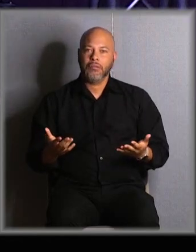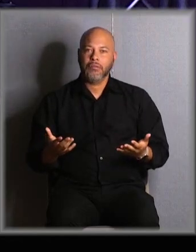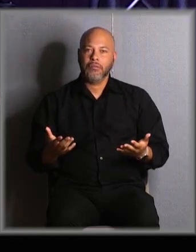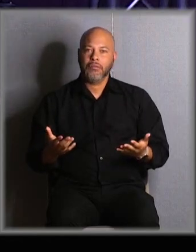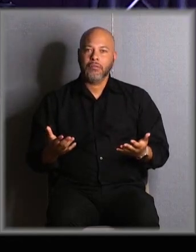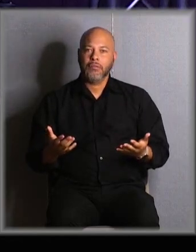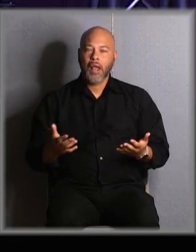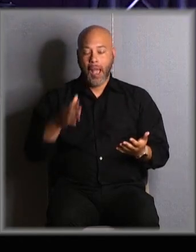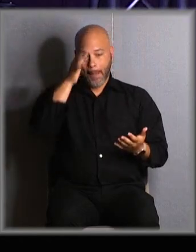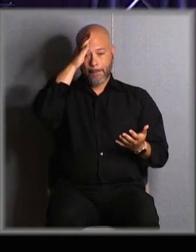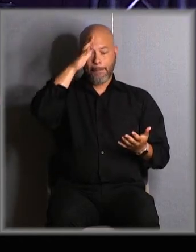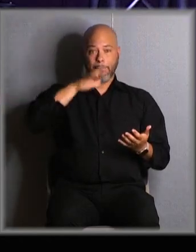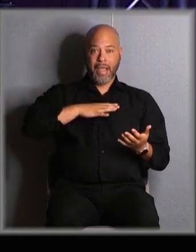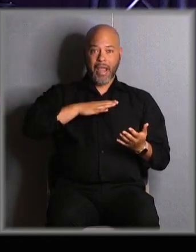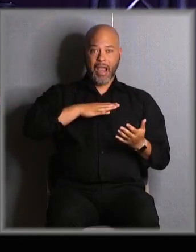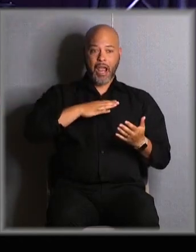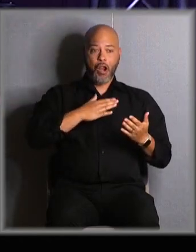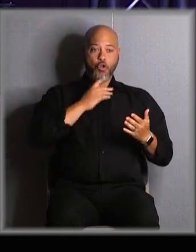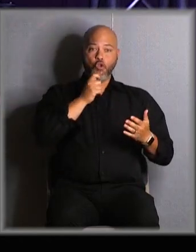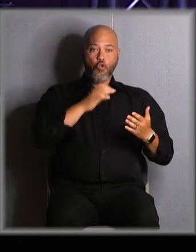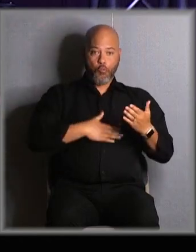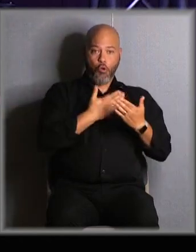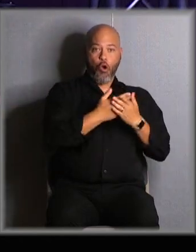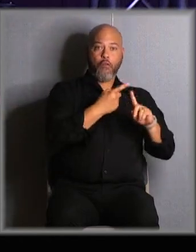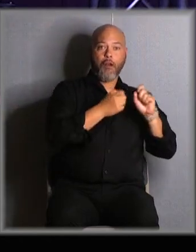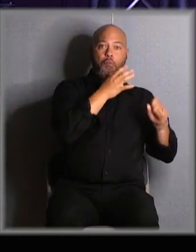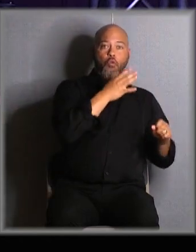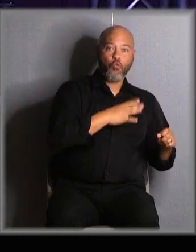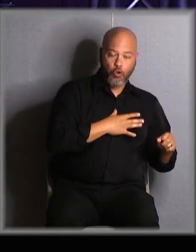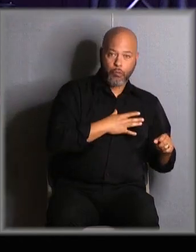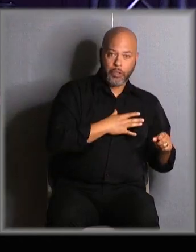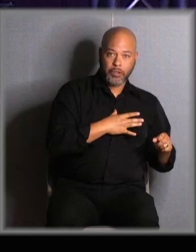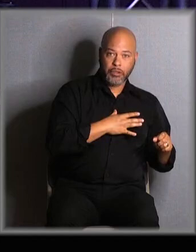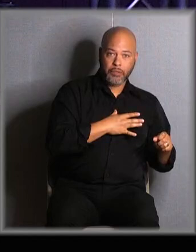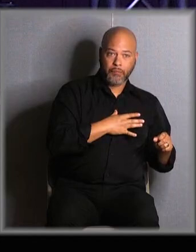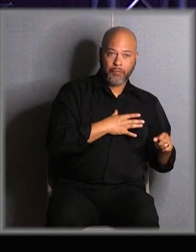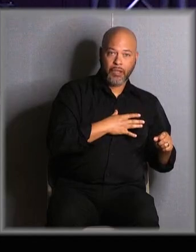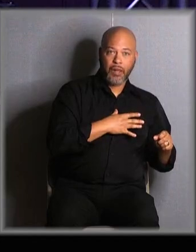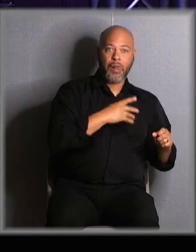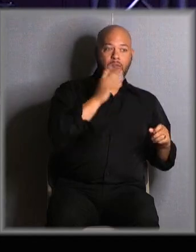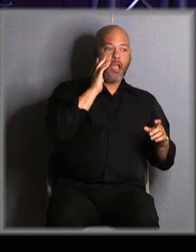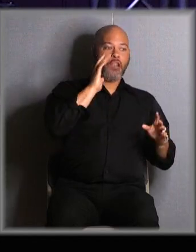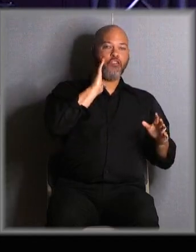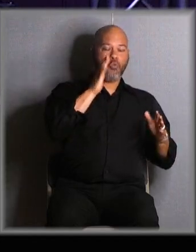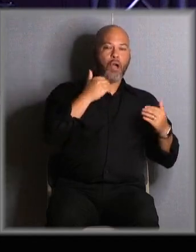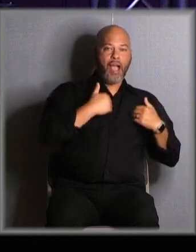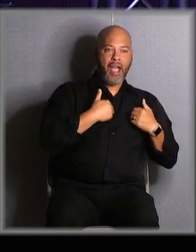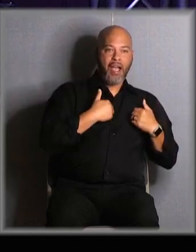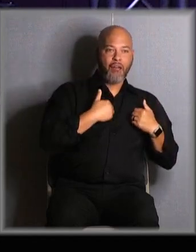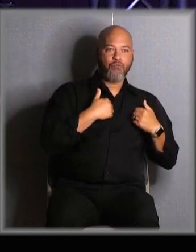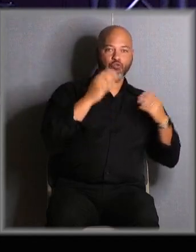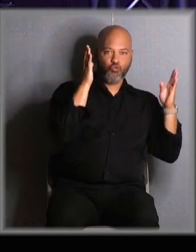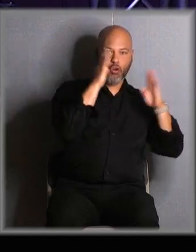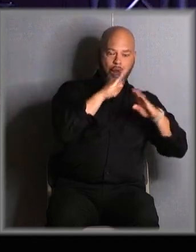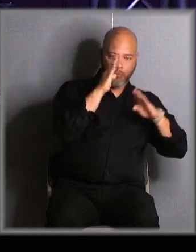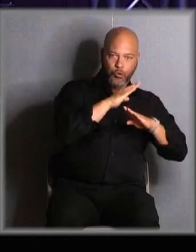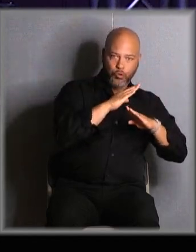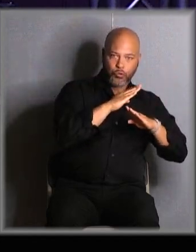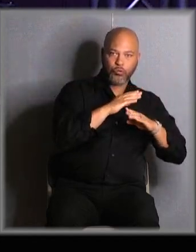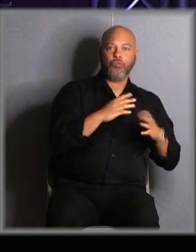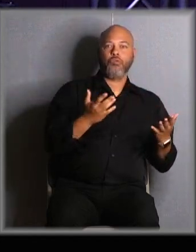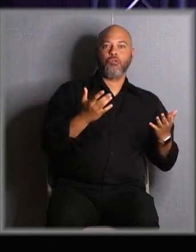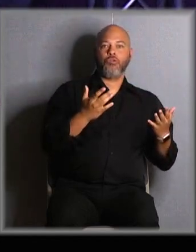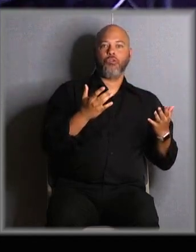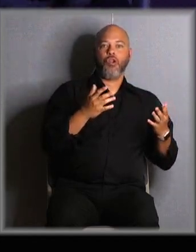A man that's born of a woman is only for a few days, and you're going to deal with what? Trouble. The writer